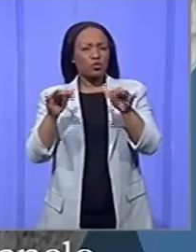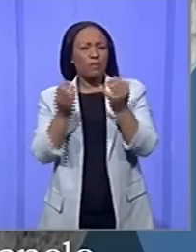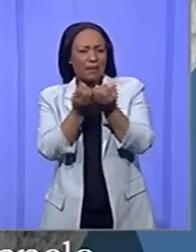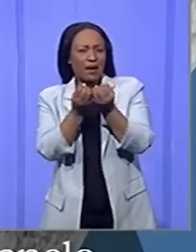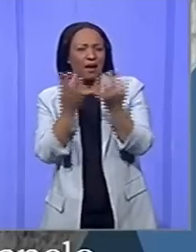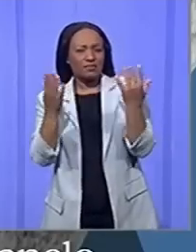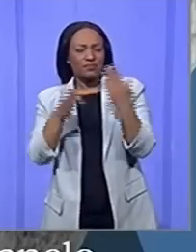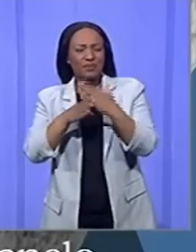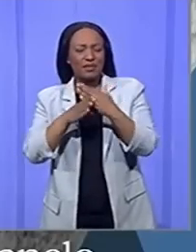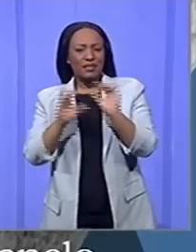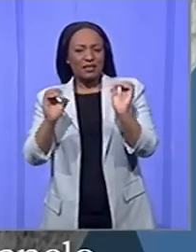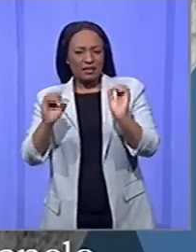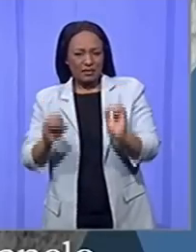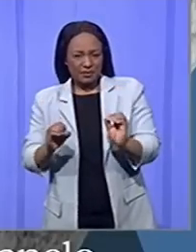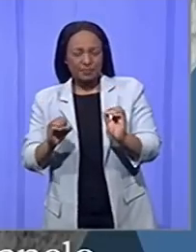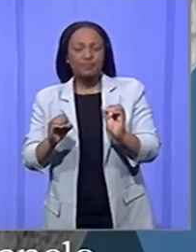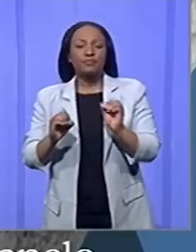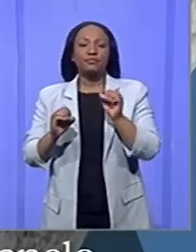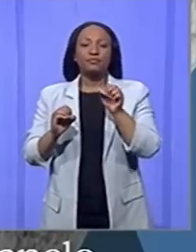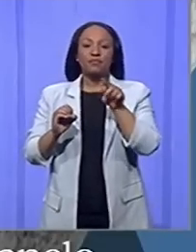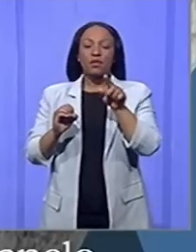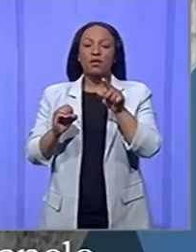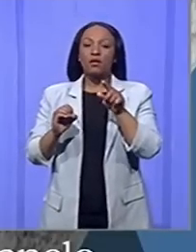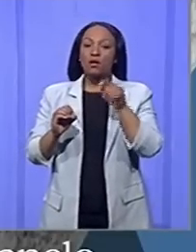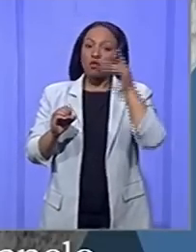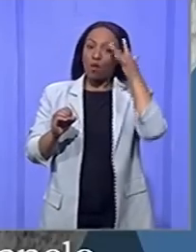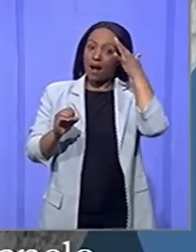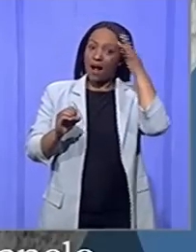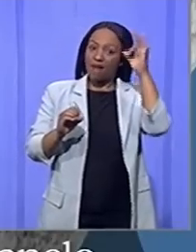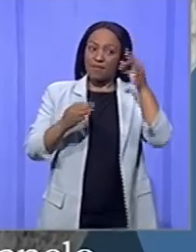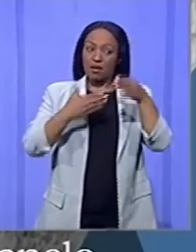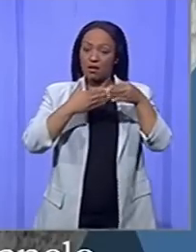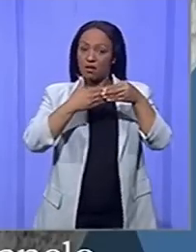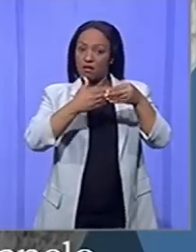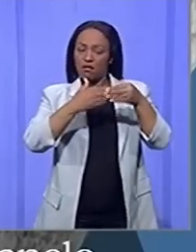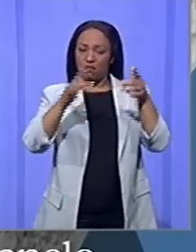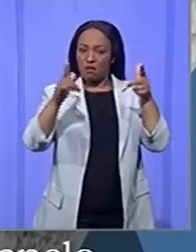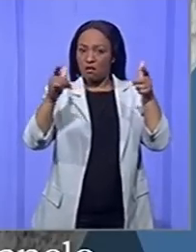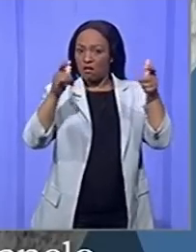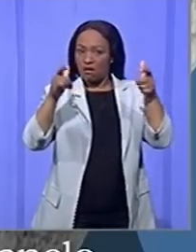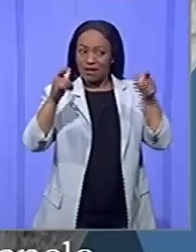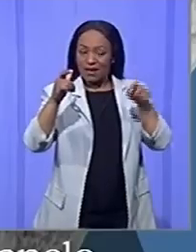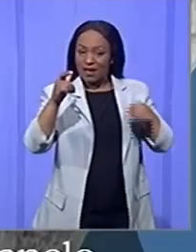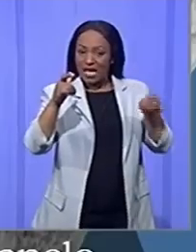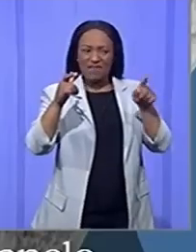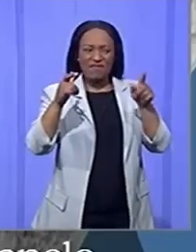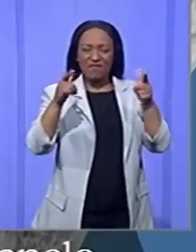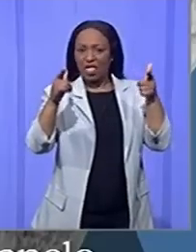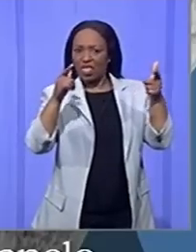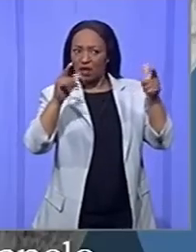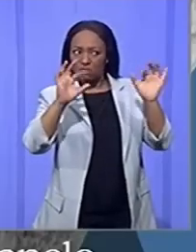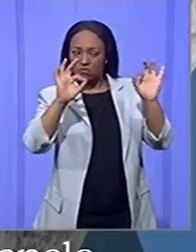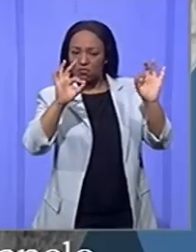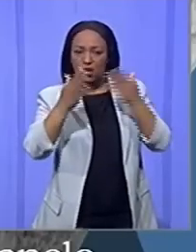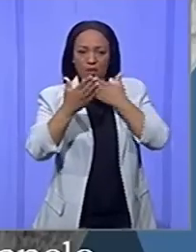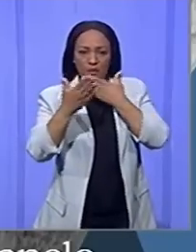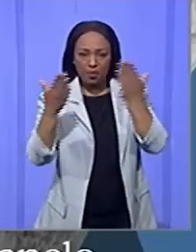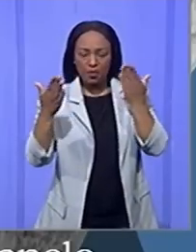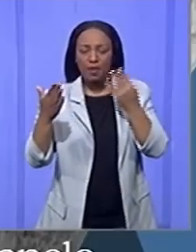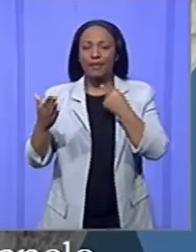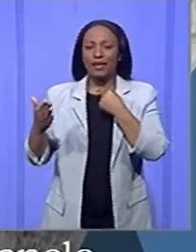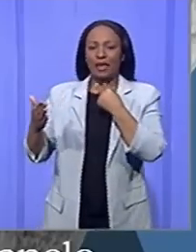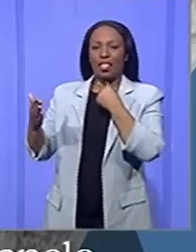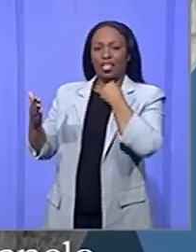matlafatsa tsamaiso hobane ha tsamaiso ya puso e se hantle ke tsone tse sitisang phano ya ditshebeletso